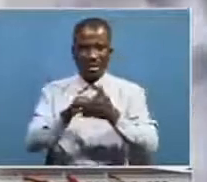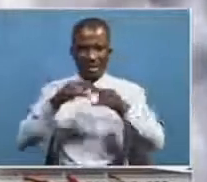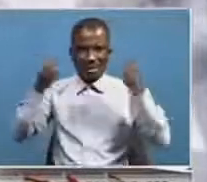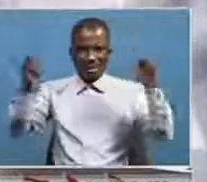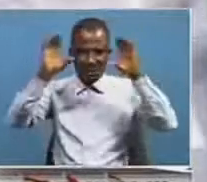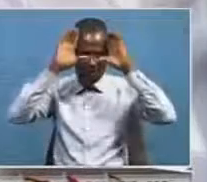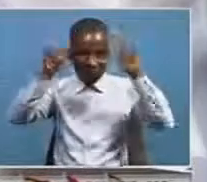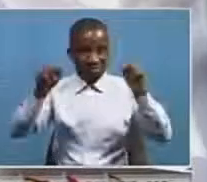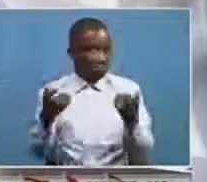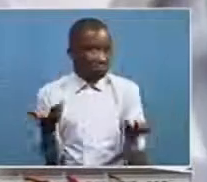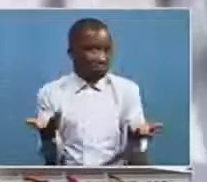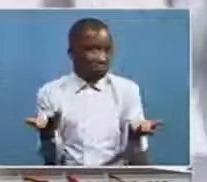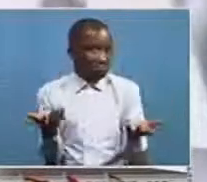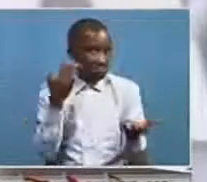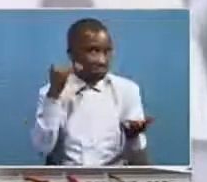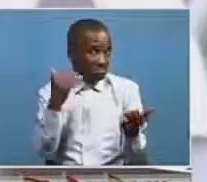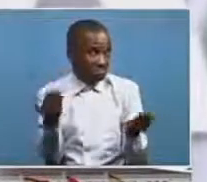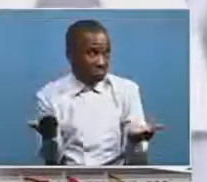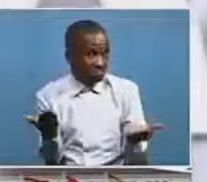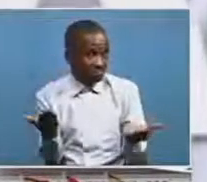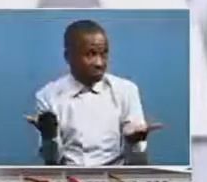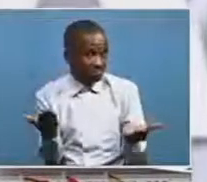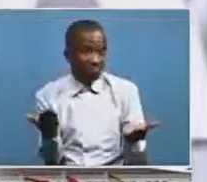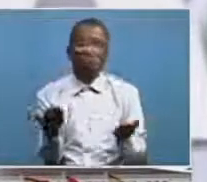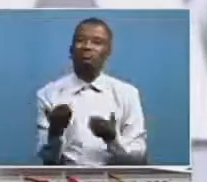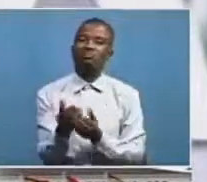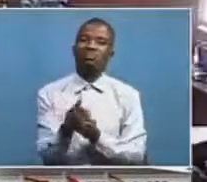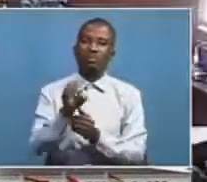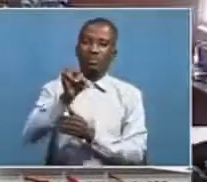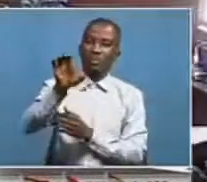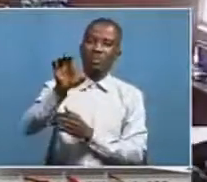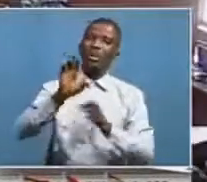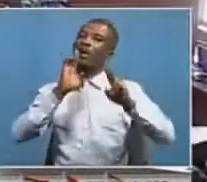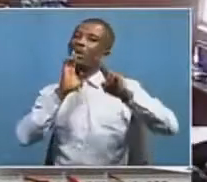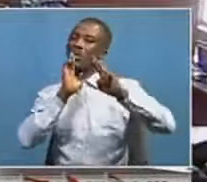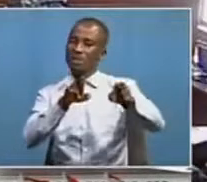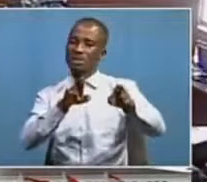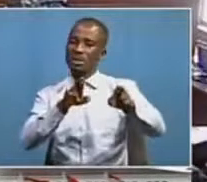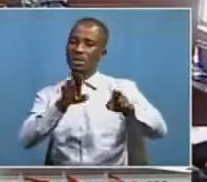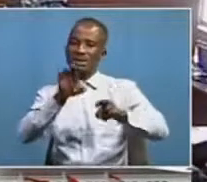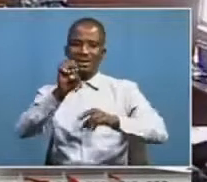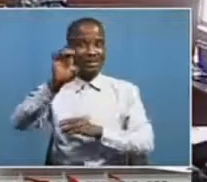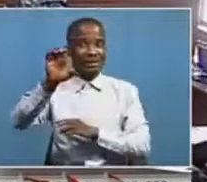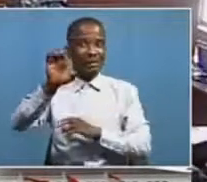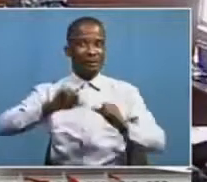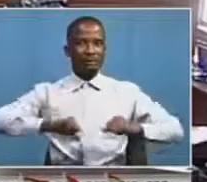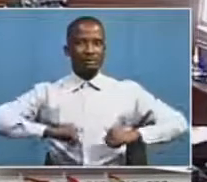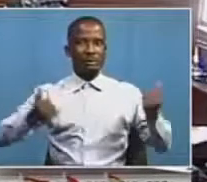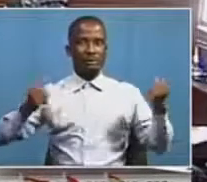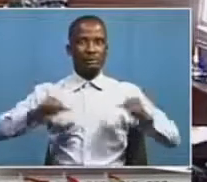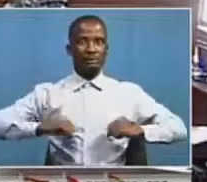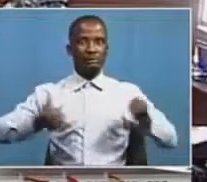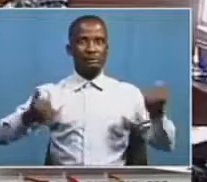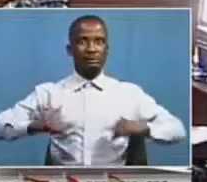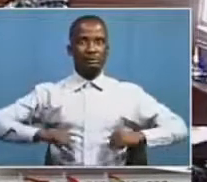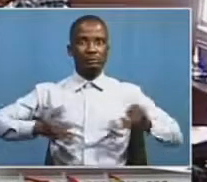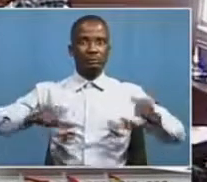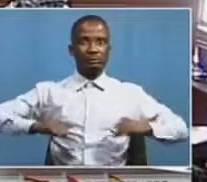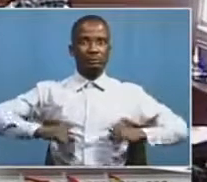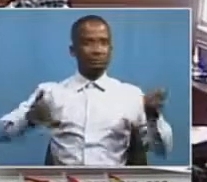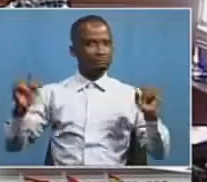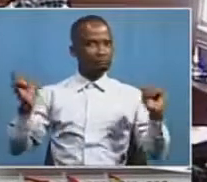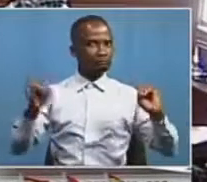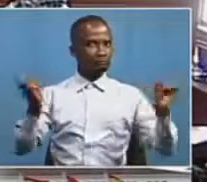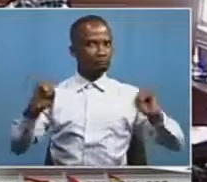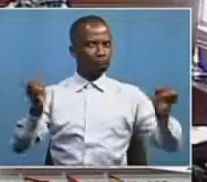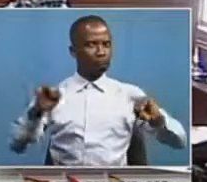president-elect. The first respondent case in answer. The first respondent denied petitioner's claim that from its